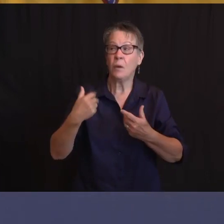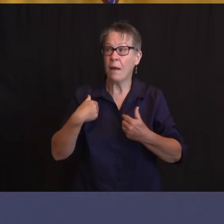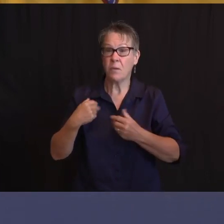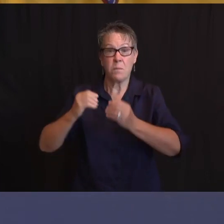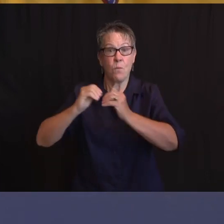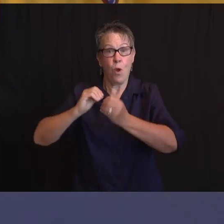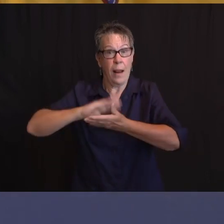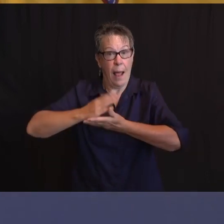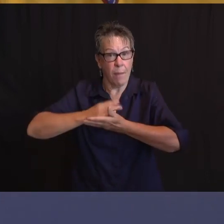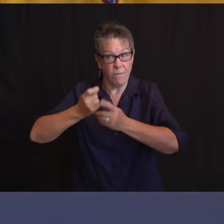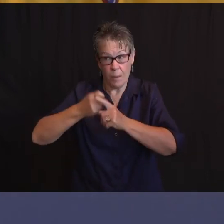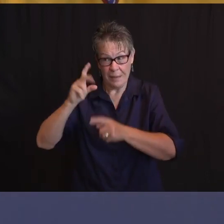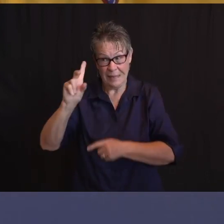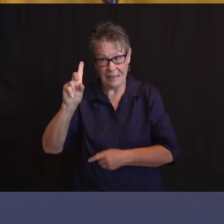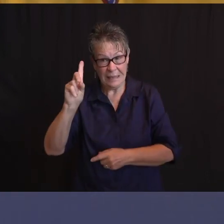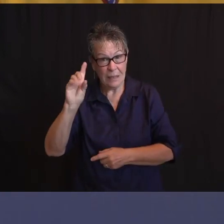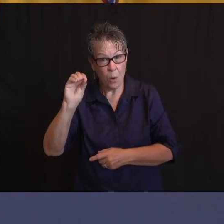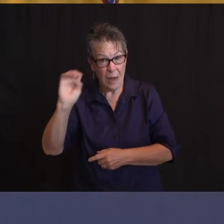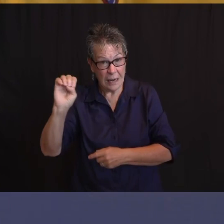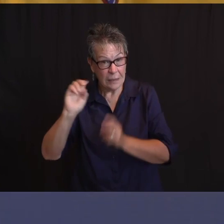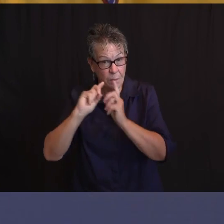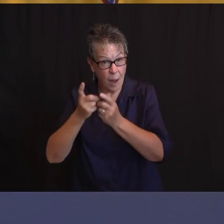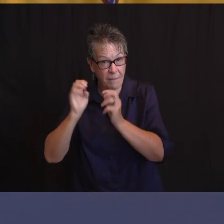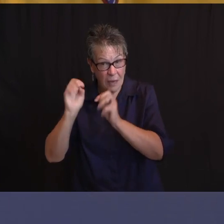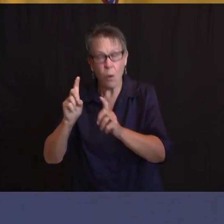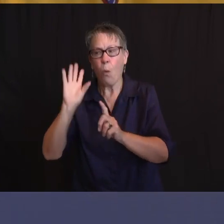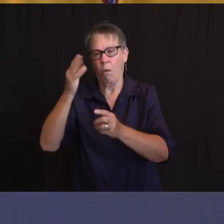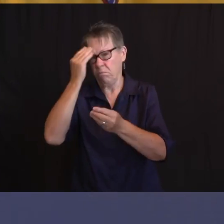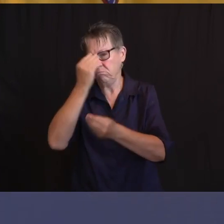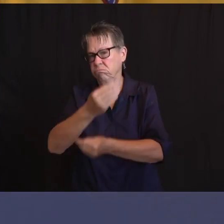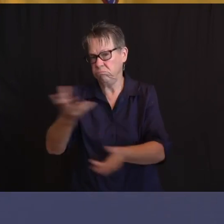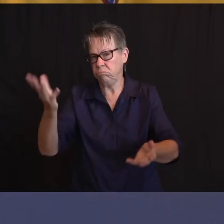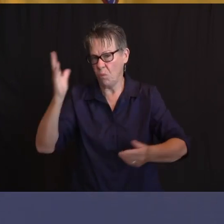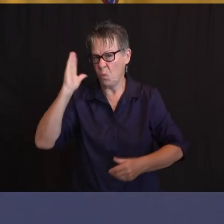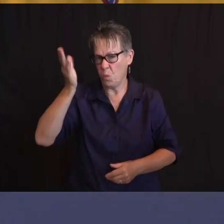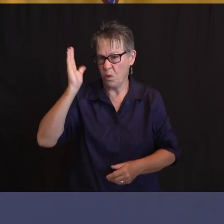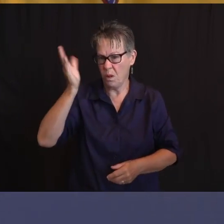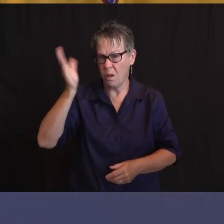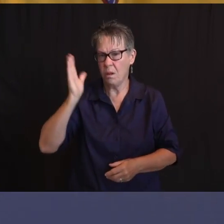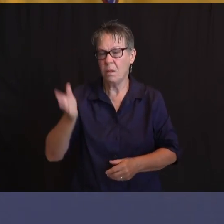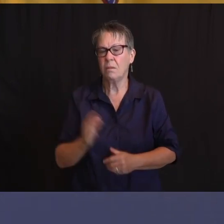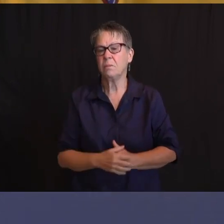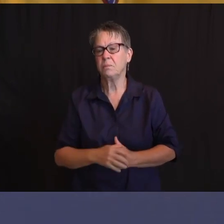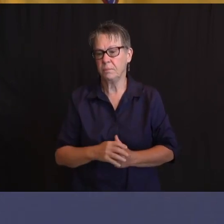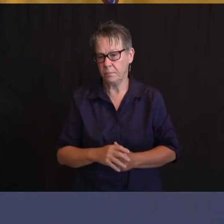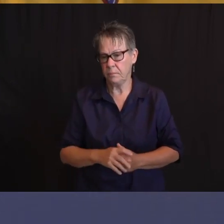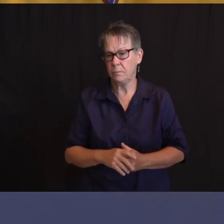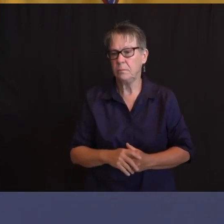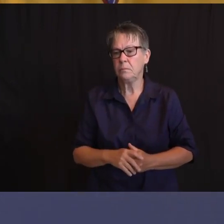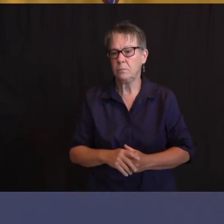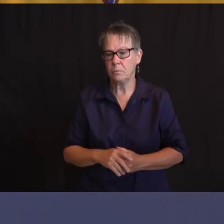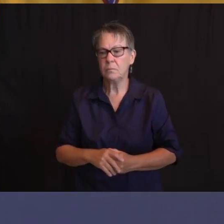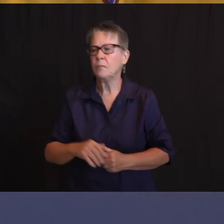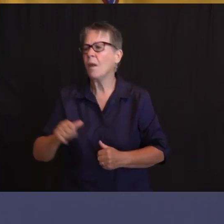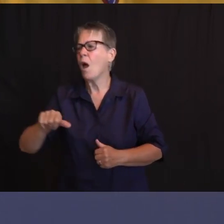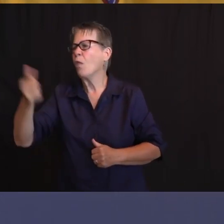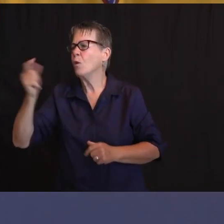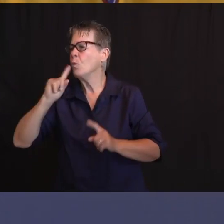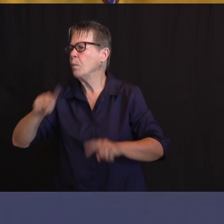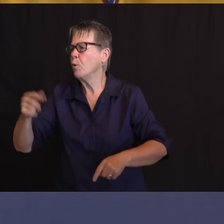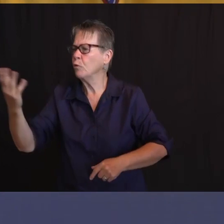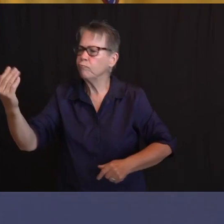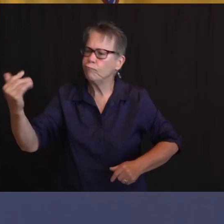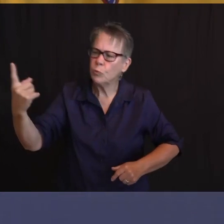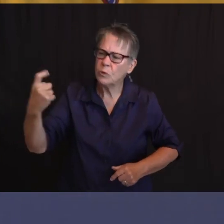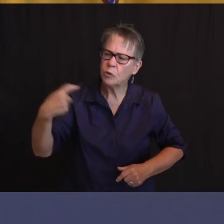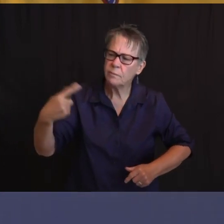sir. I can't see who that is. Brian Bosler with Channel 6. Hey, Brian, how are you? Just a question regarding the